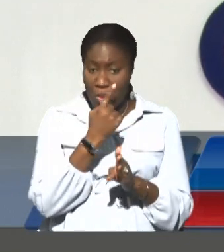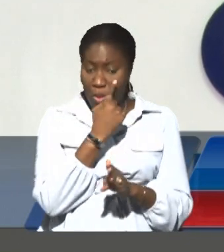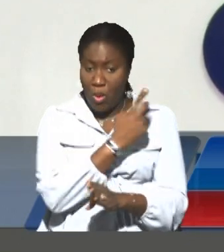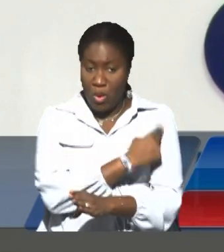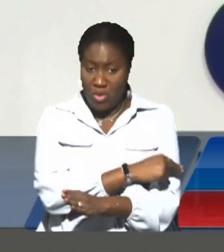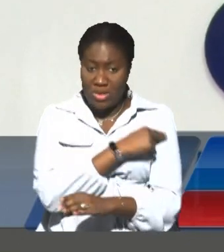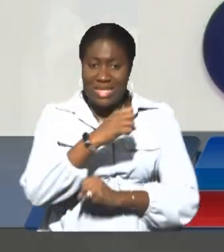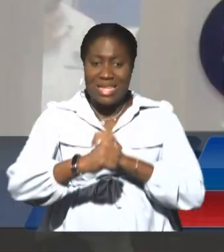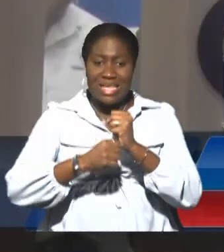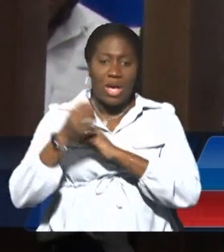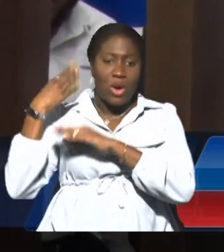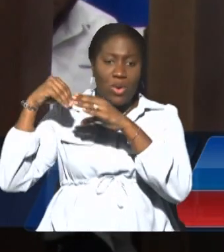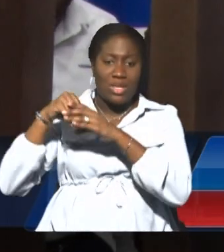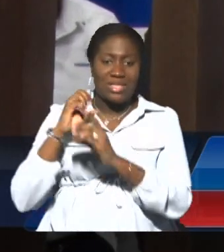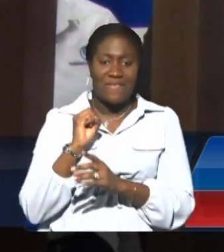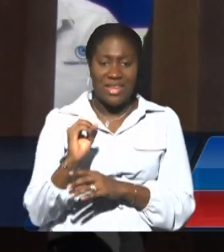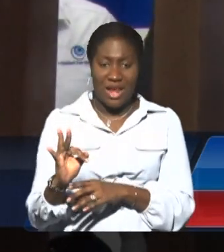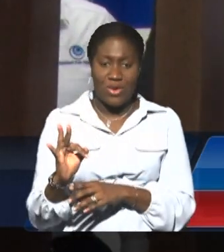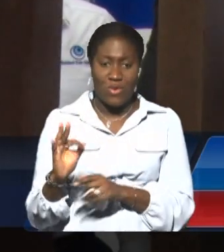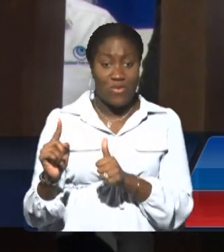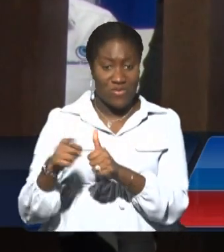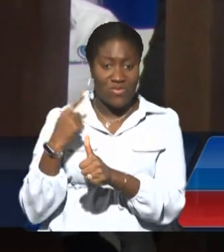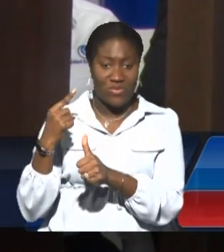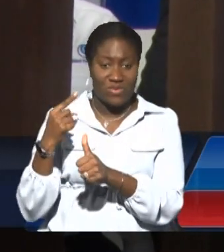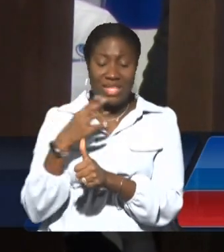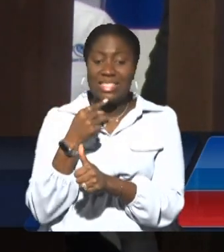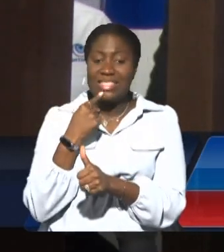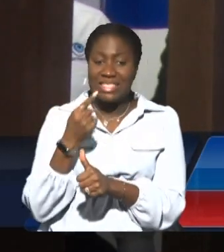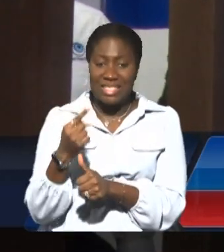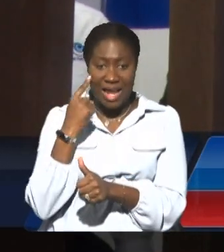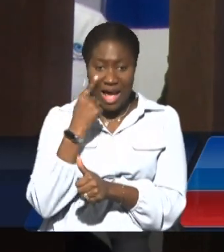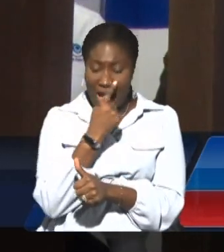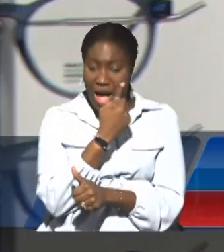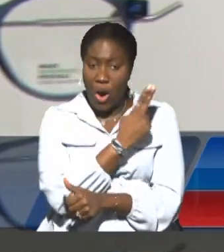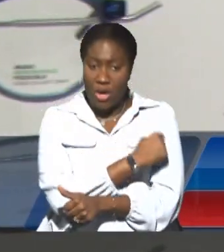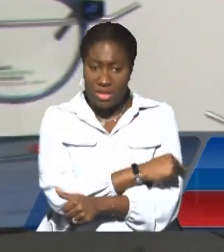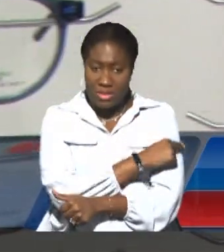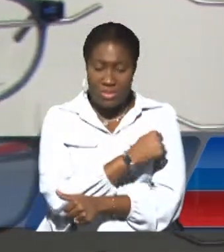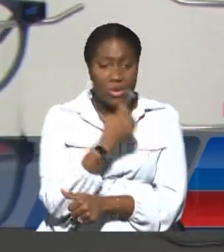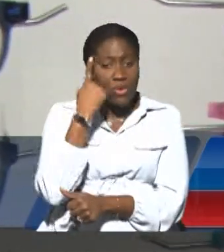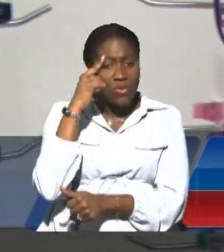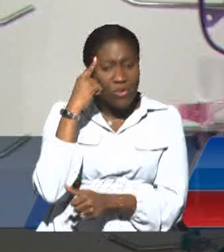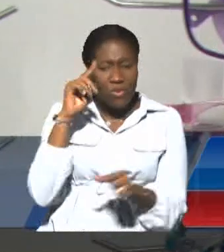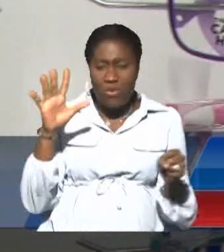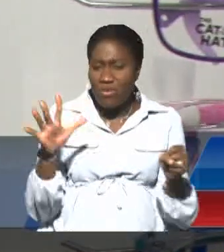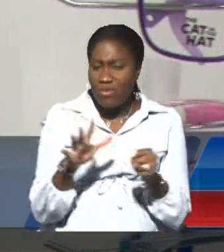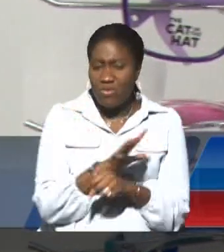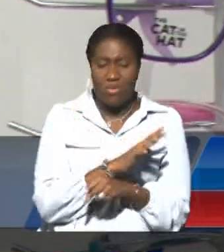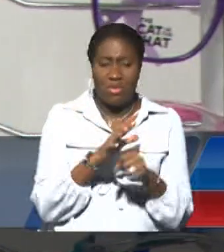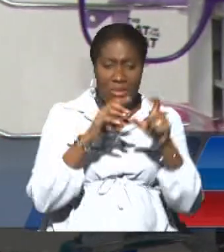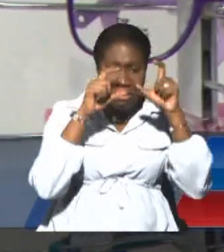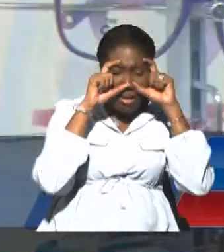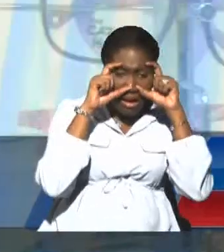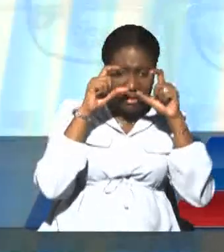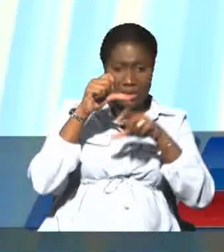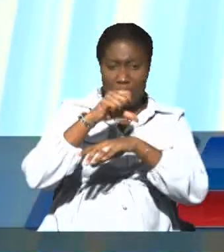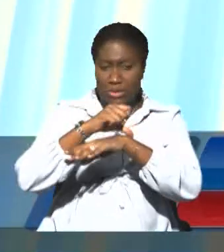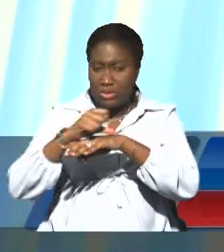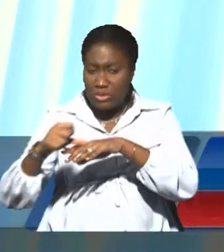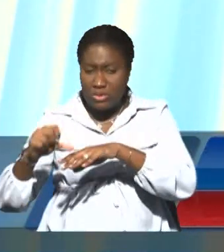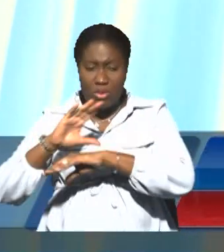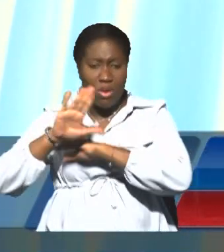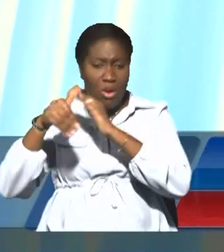ago in San Fernando. He said the idea of an eye hospital, which offers comprehensive care from glasses to surgical